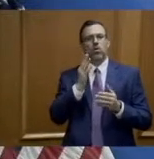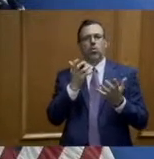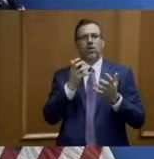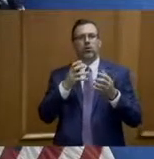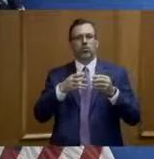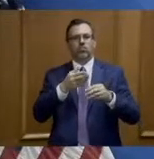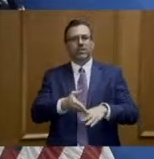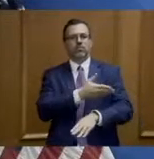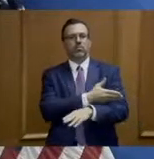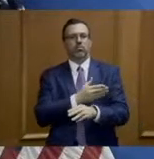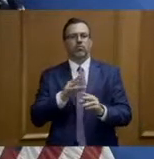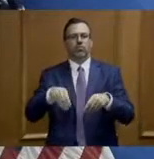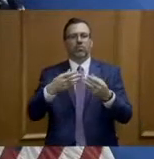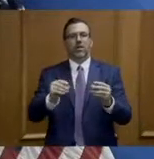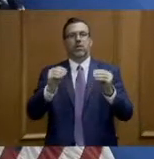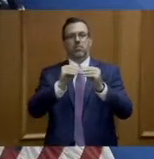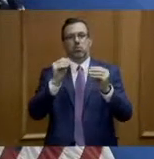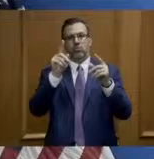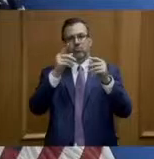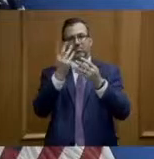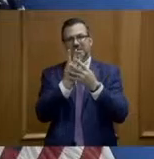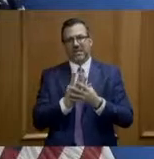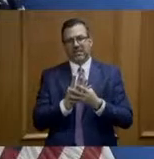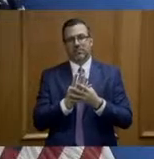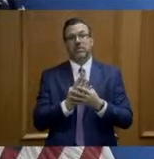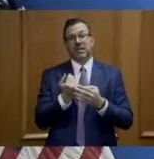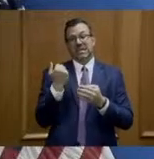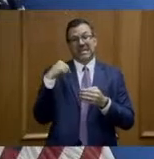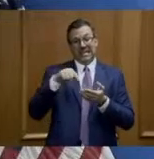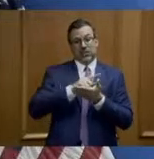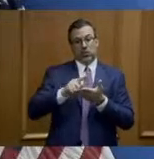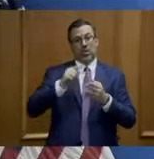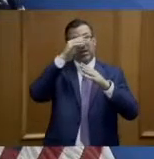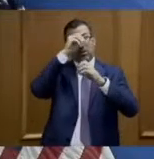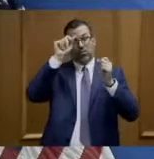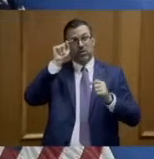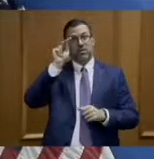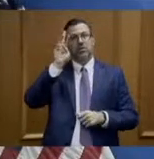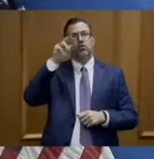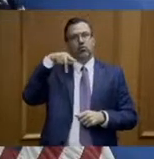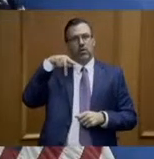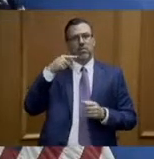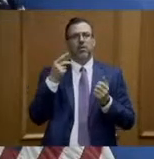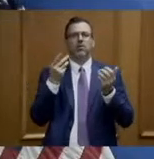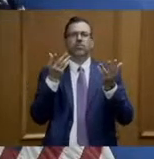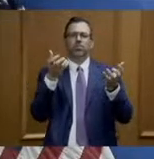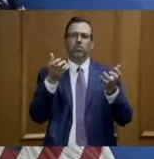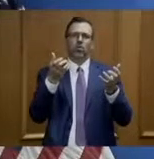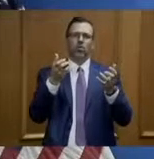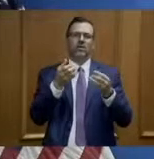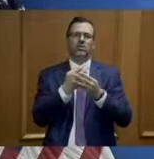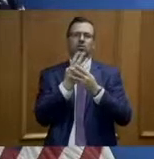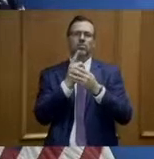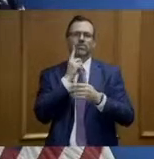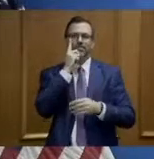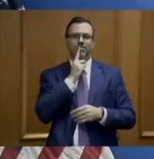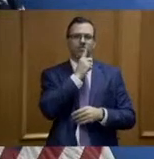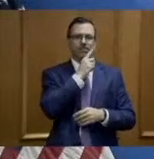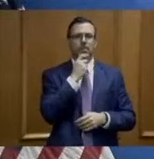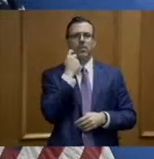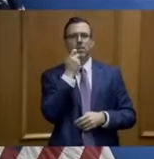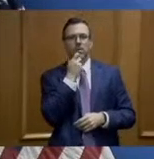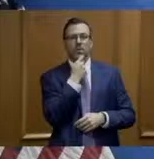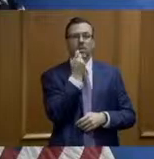Earlier this week, President Trump announced that states should move to test 2% of their population every